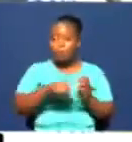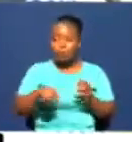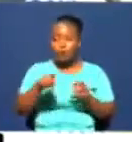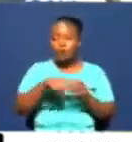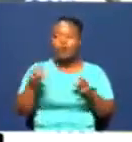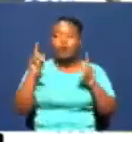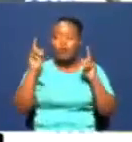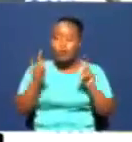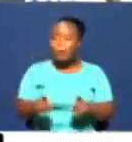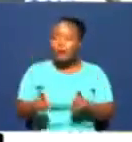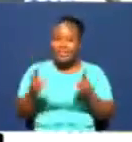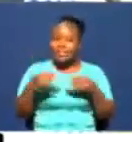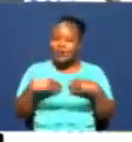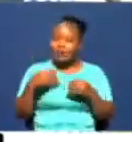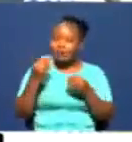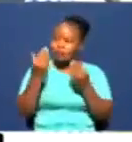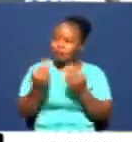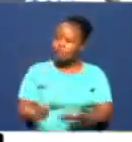perform a cremation